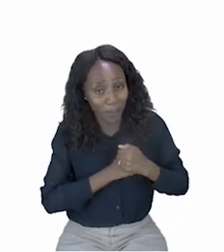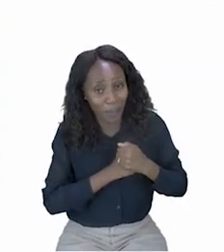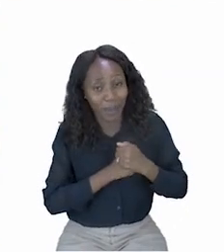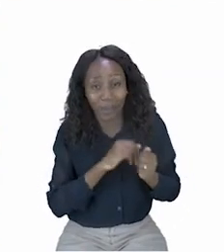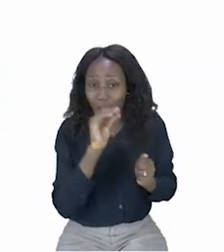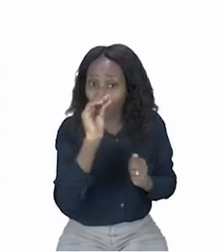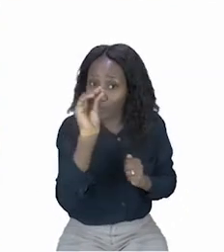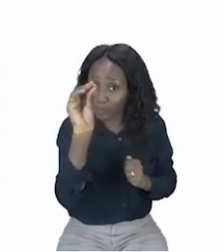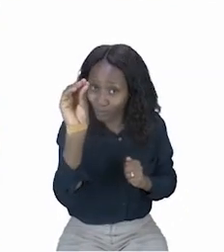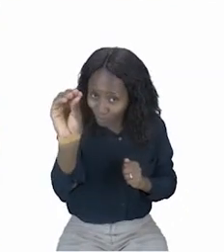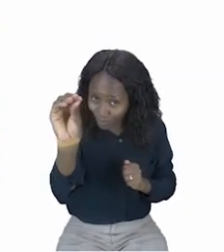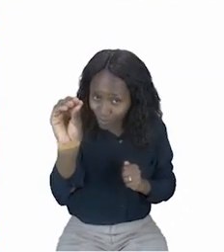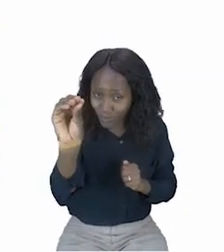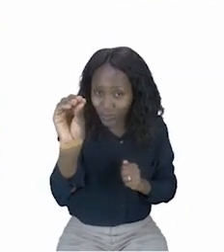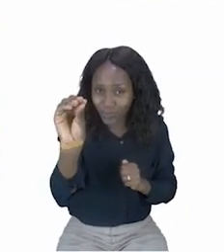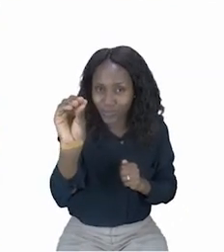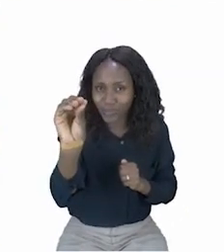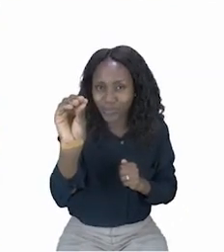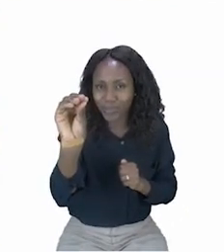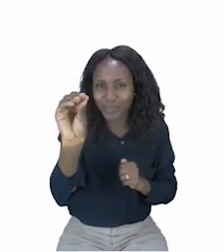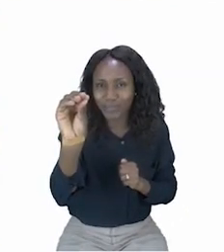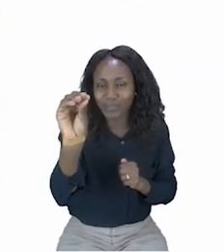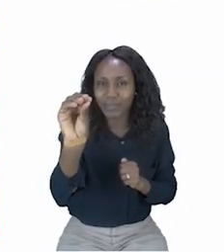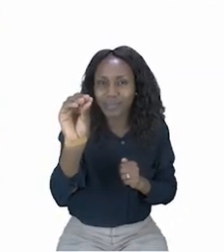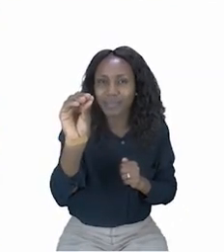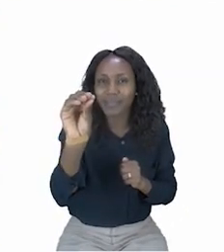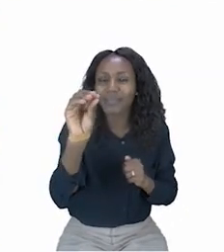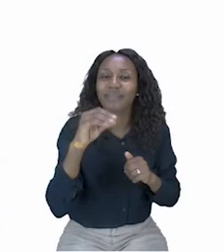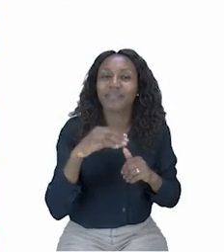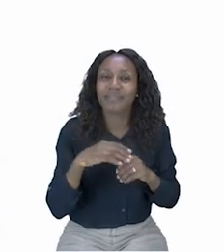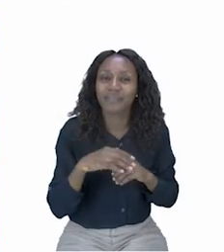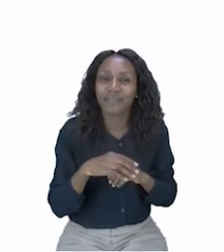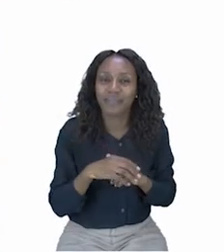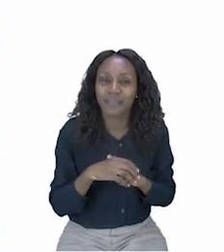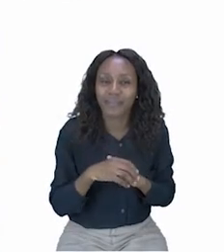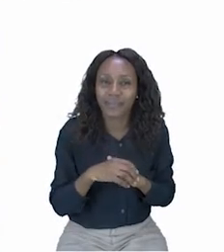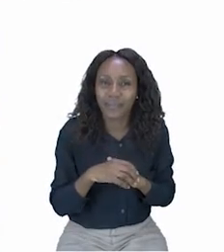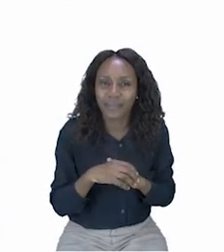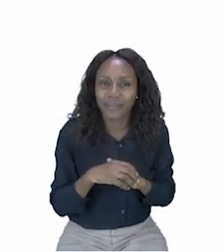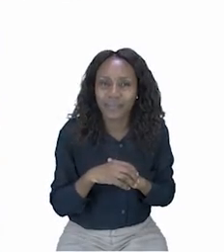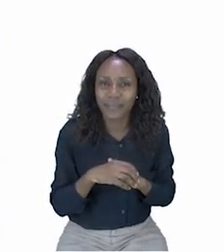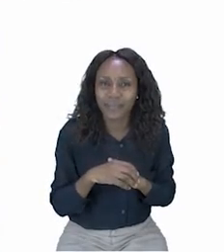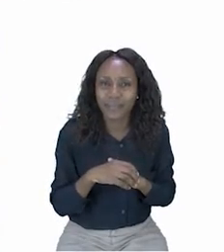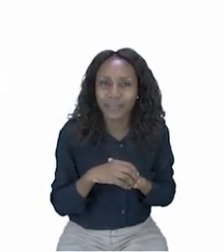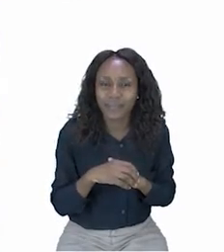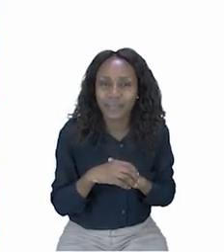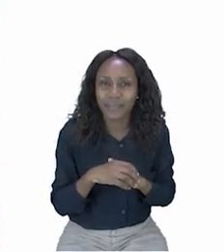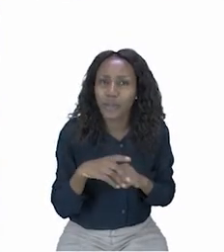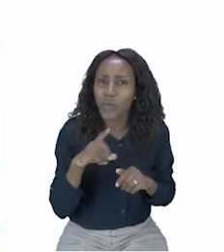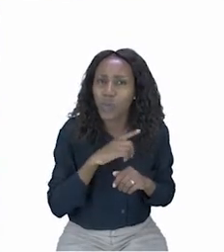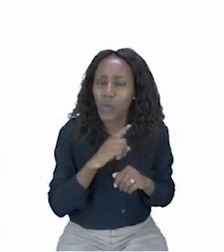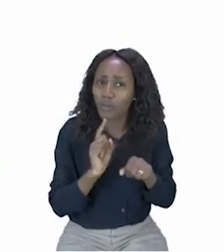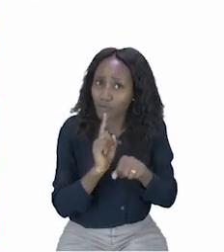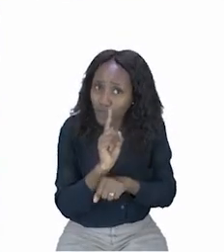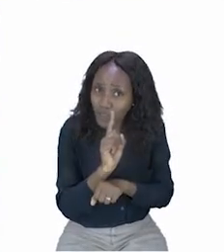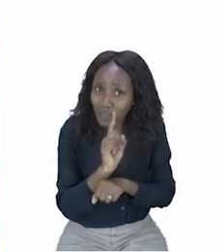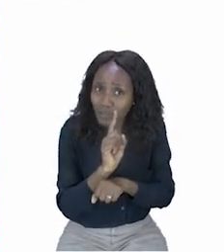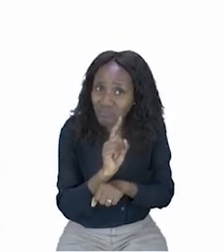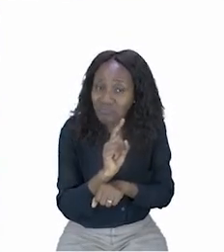grandmother. Now from grandmother and grandfather, they sit at the top because as a